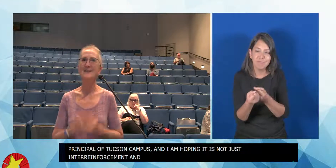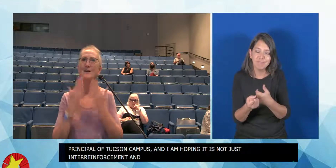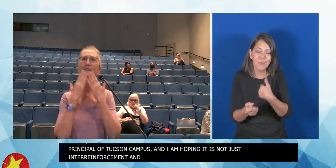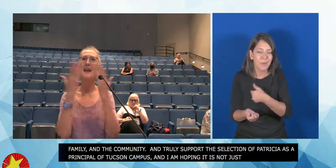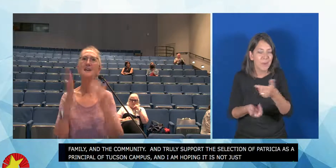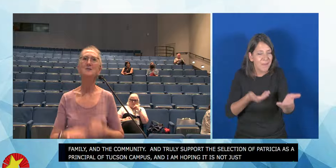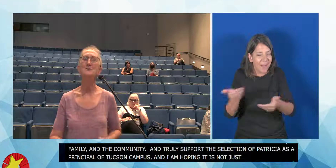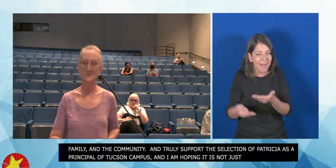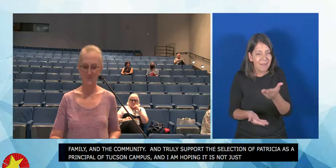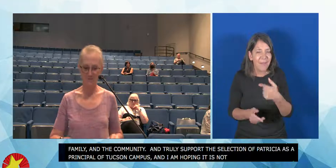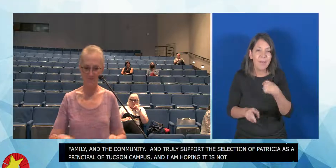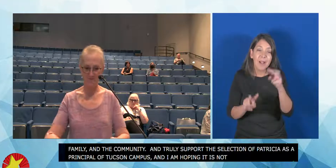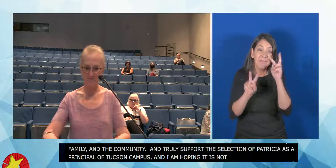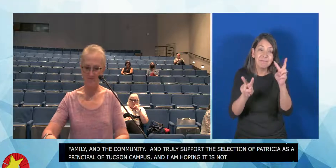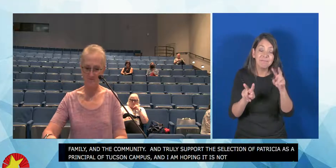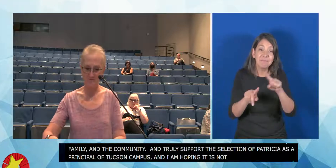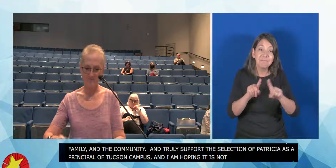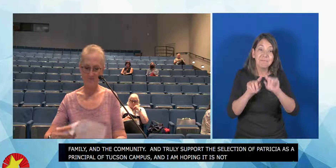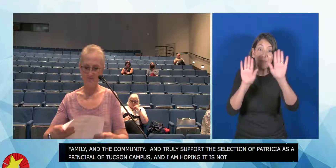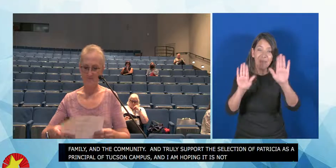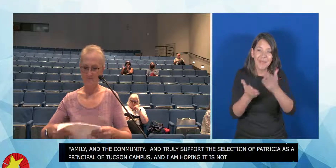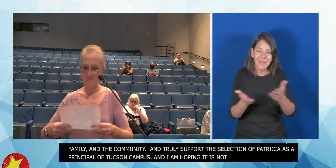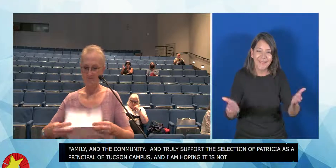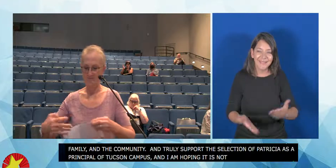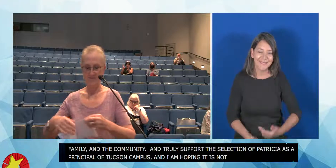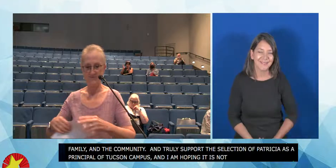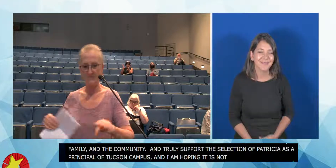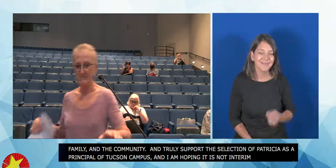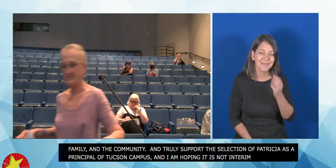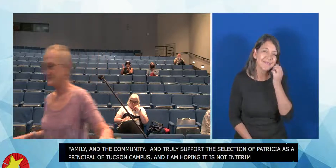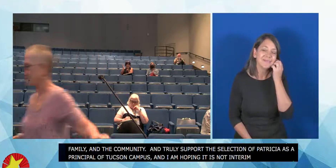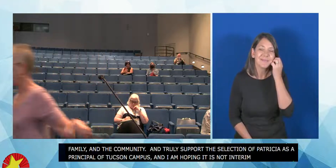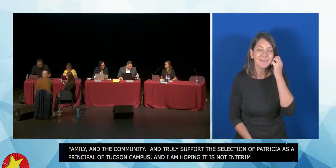things. Thank you. Thank you.